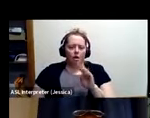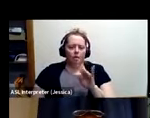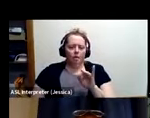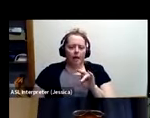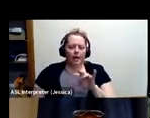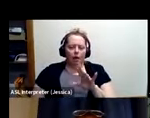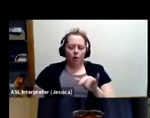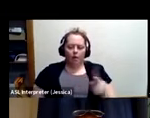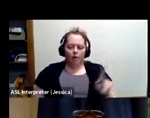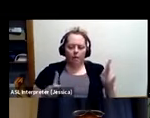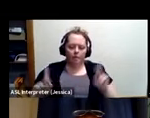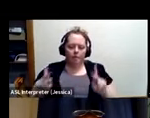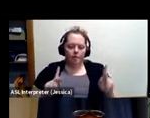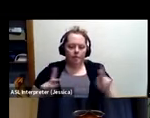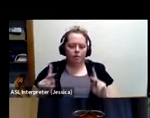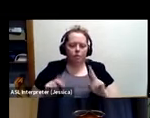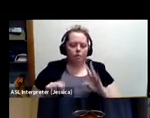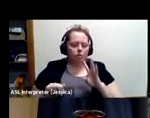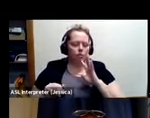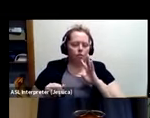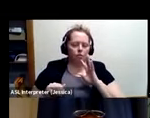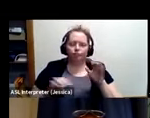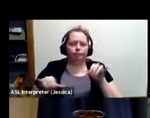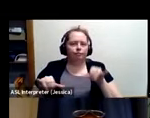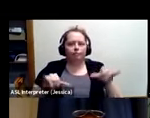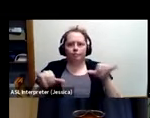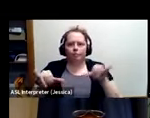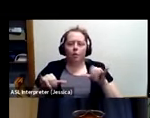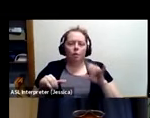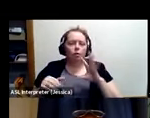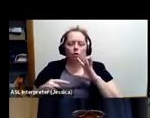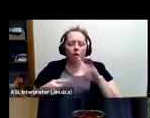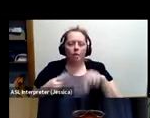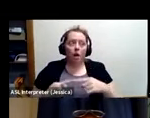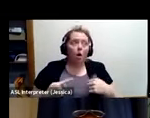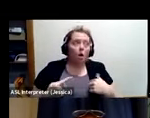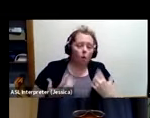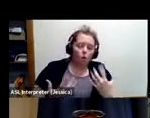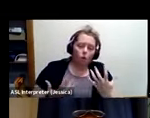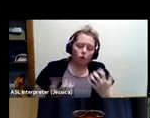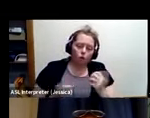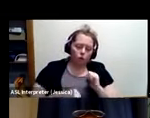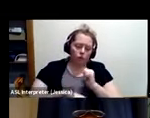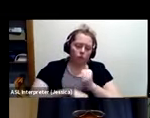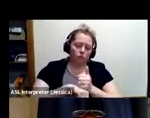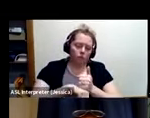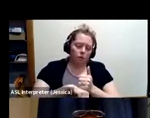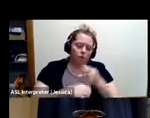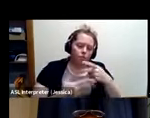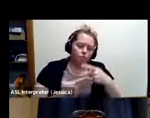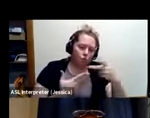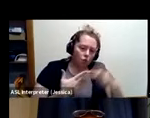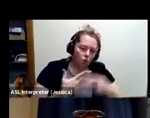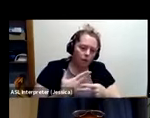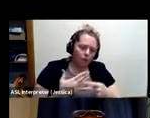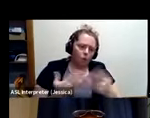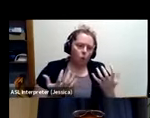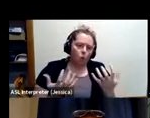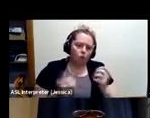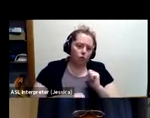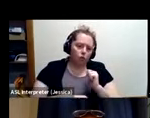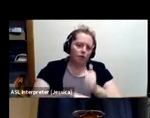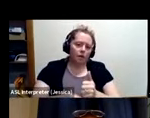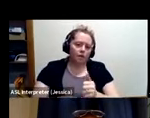trans and non-binary people talking about a program or a nonprofit they want to start. And white privilege comes in and takes that